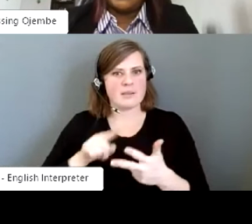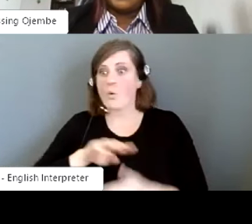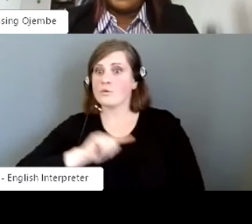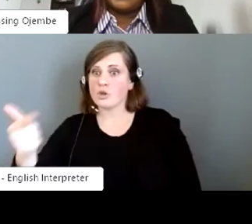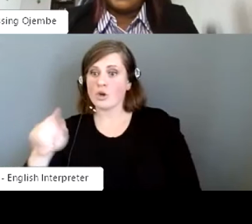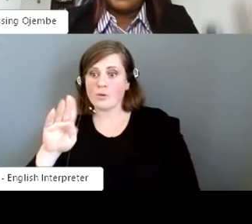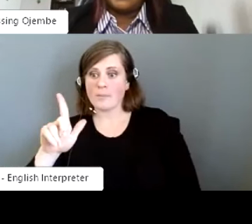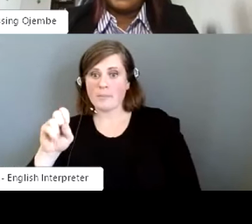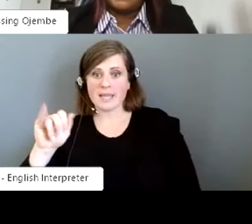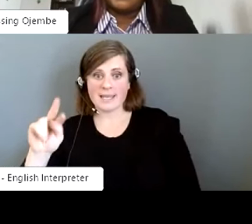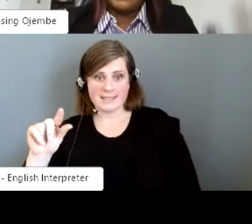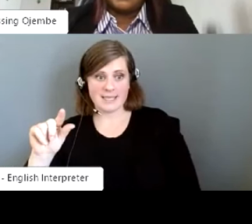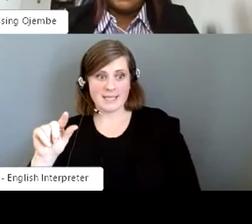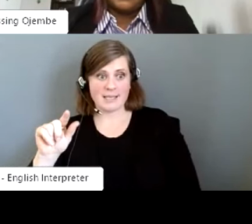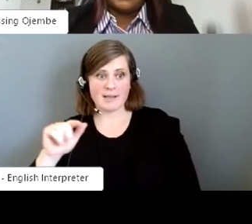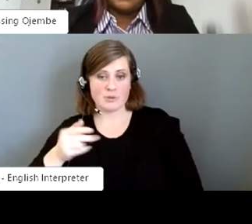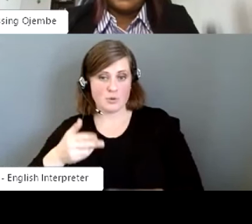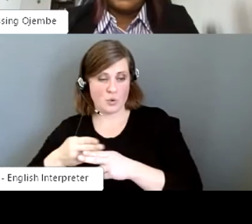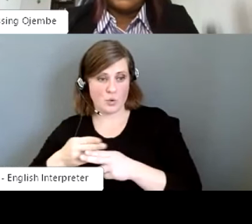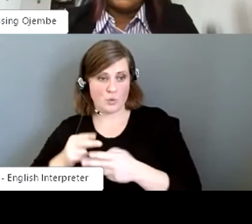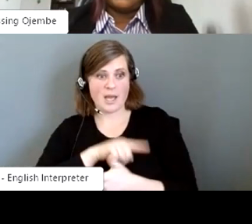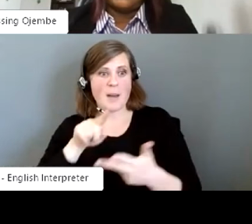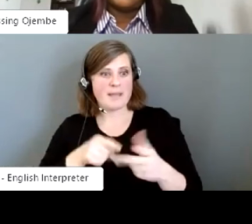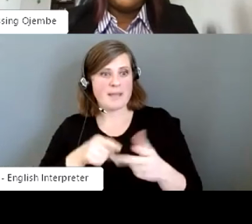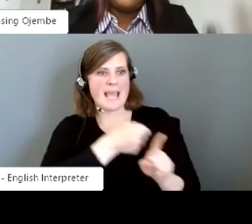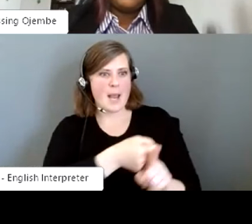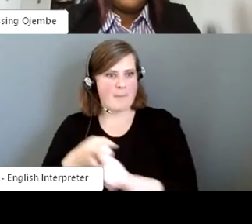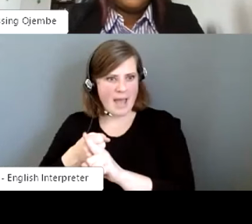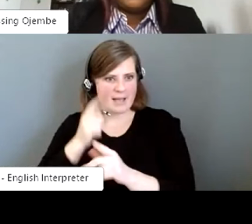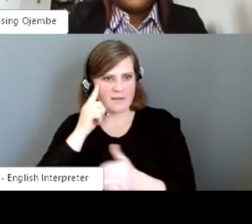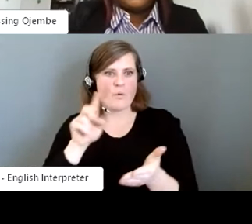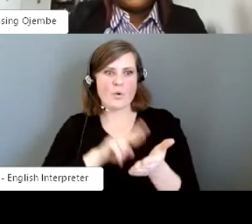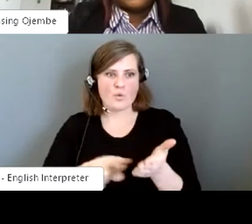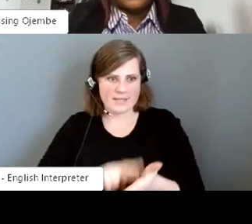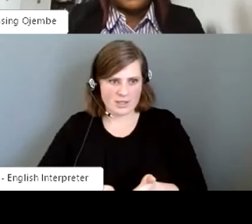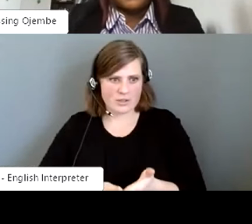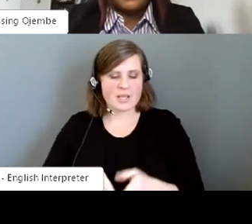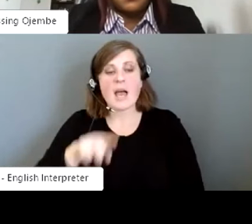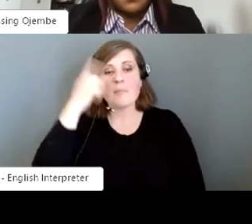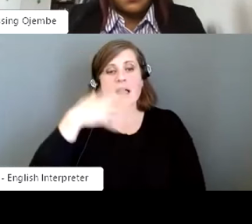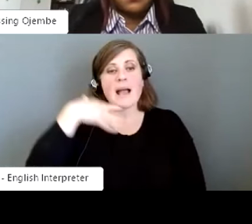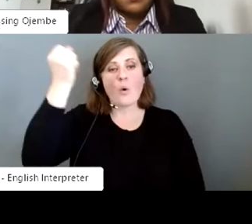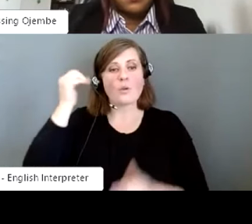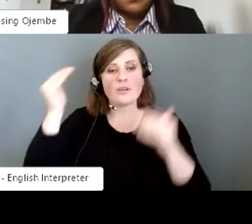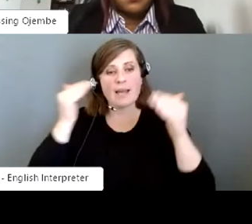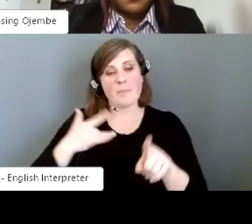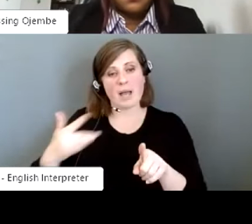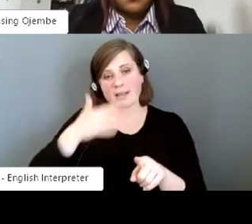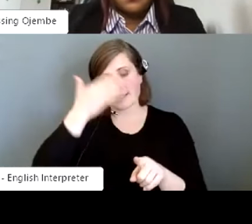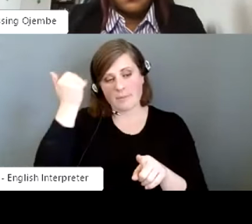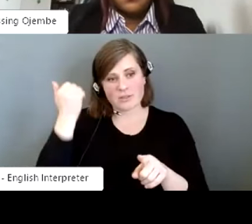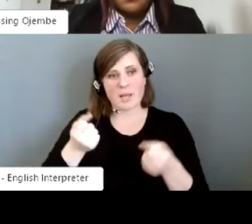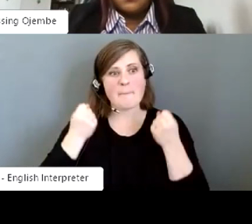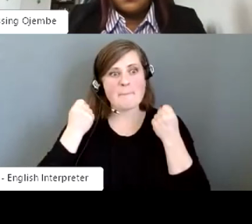is the impact on access, which has to do with resources. Black older adults with dementia may face a whole lot of